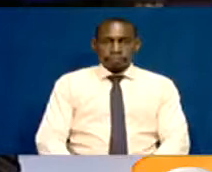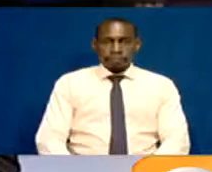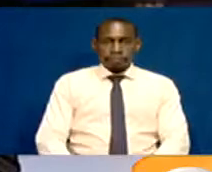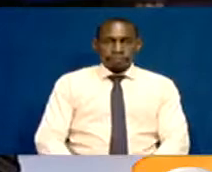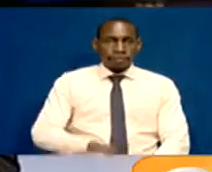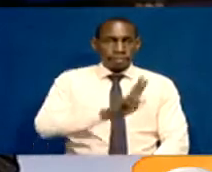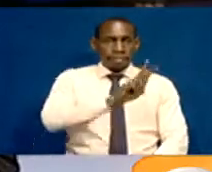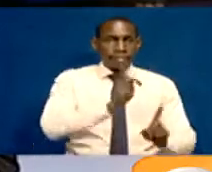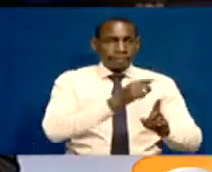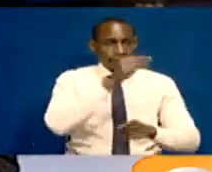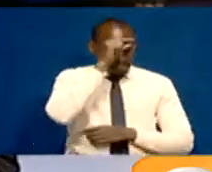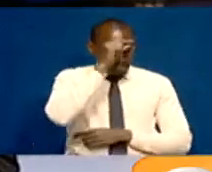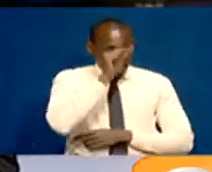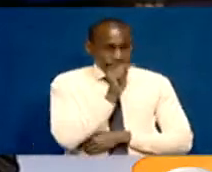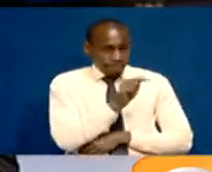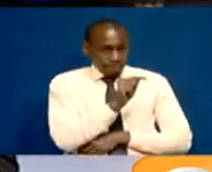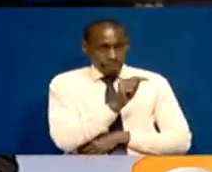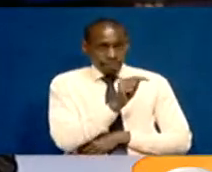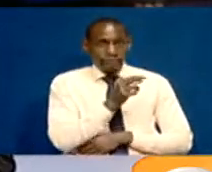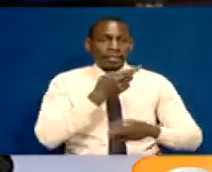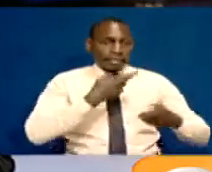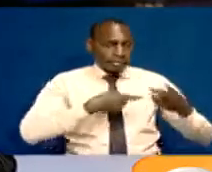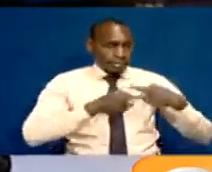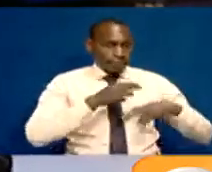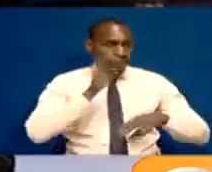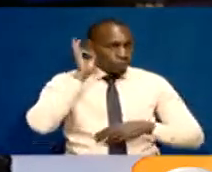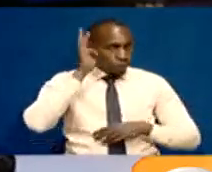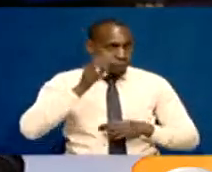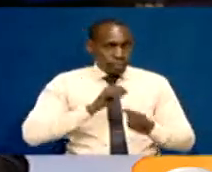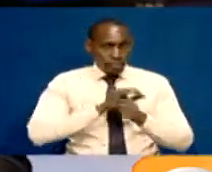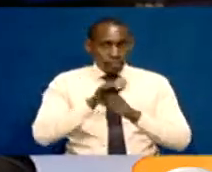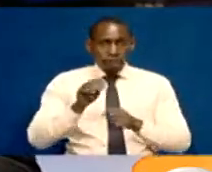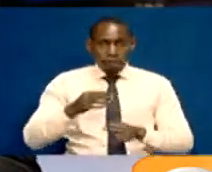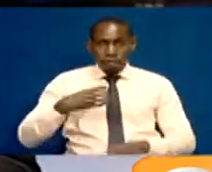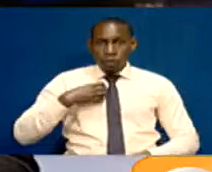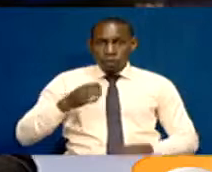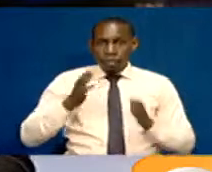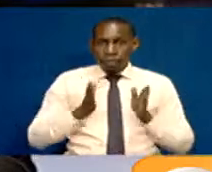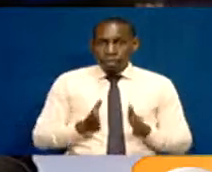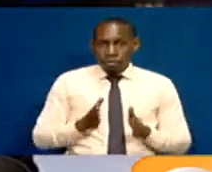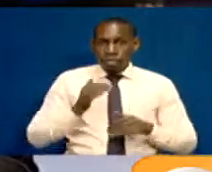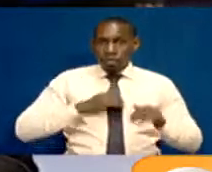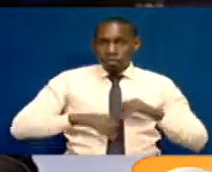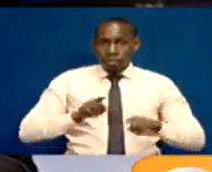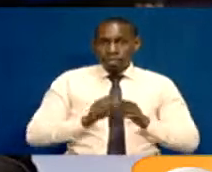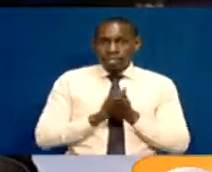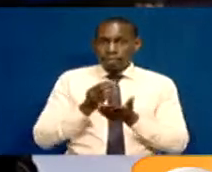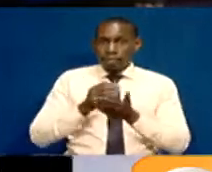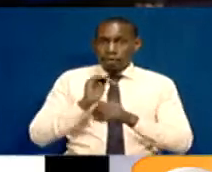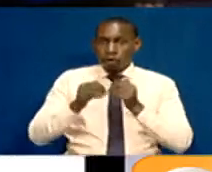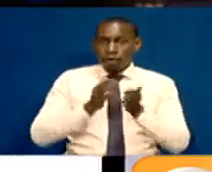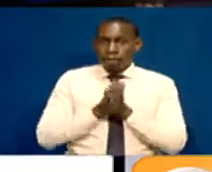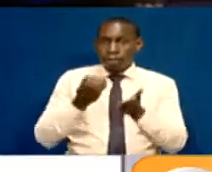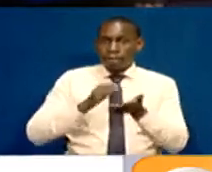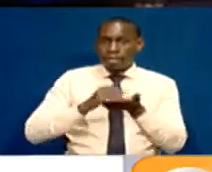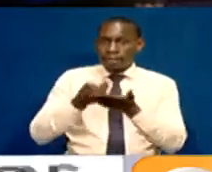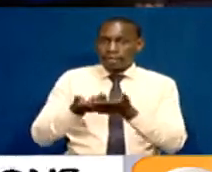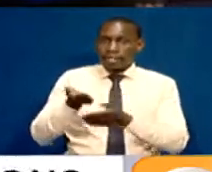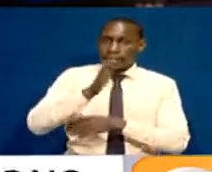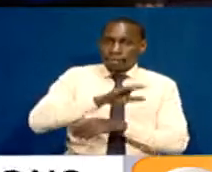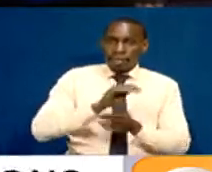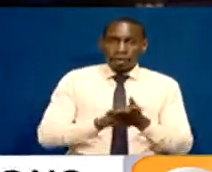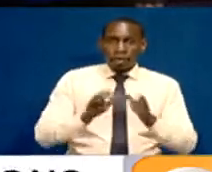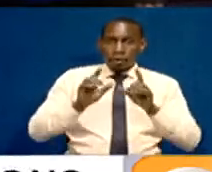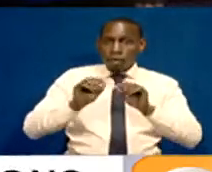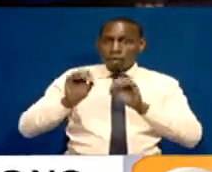Kenya Kwanza administration will revisit the COVID billionaire saga and recover all public funds flagged as